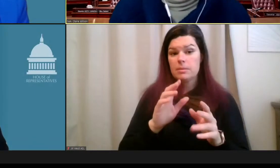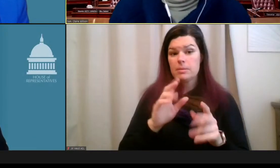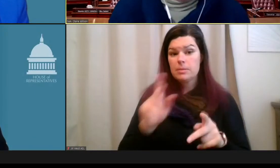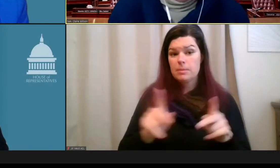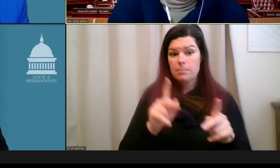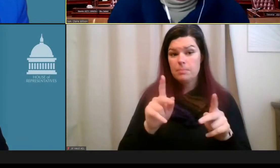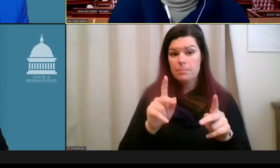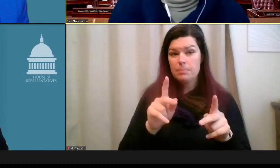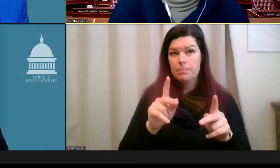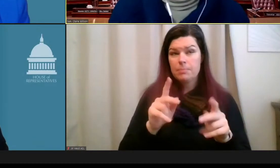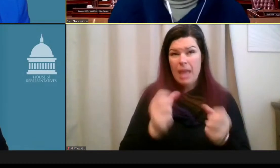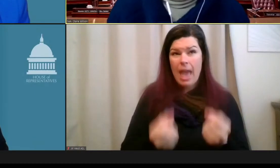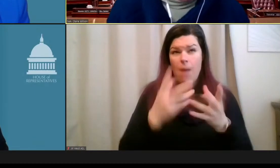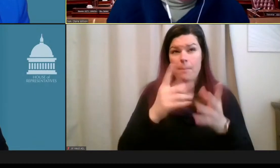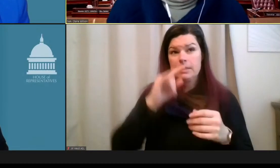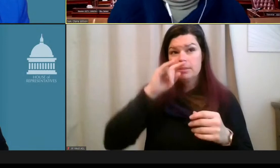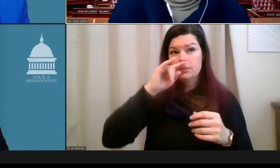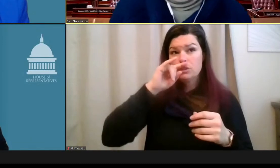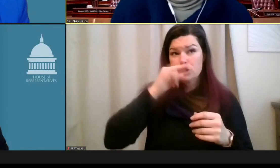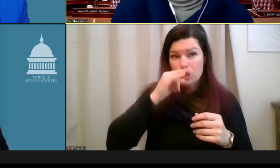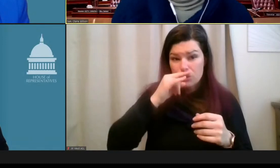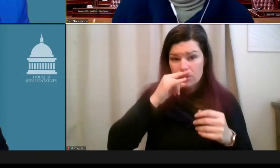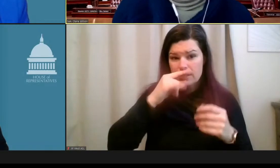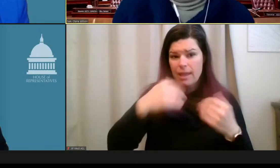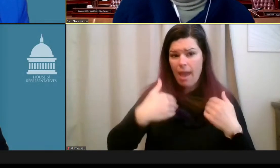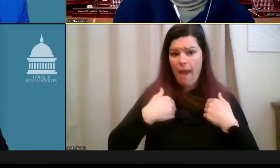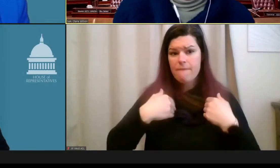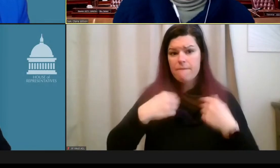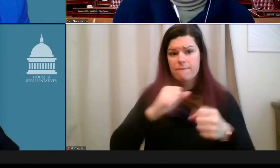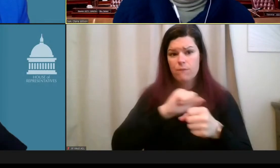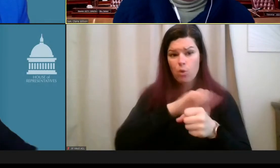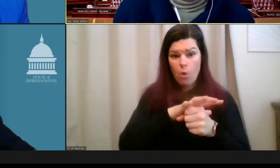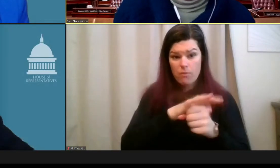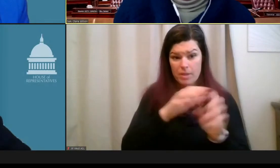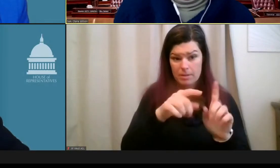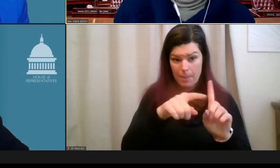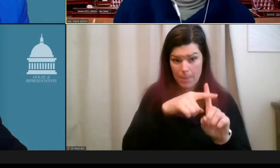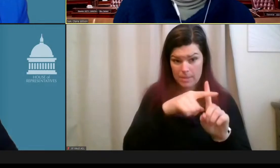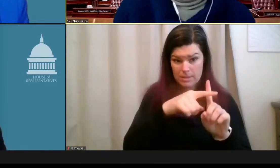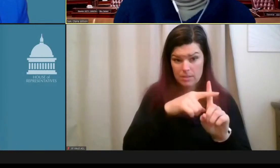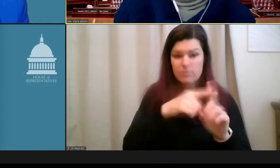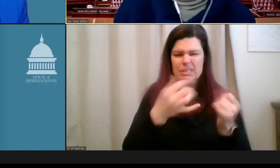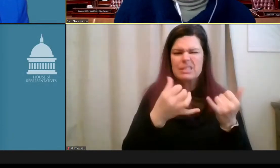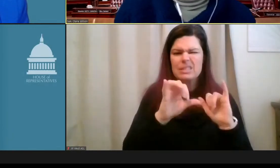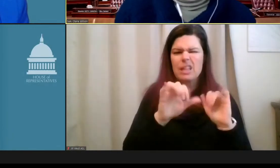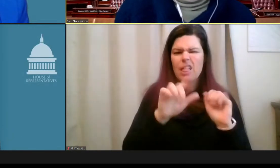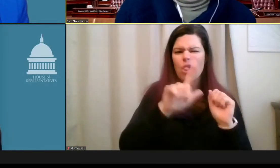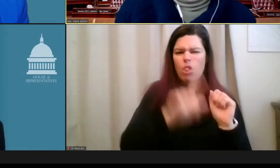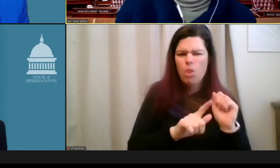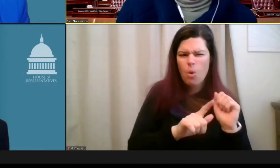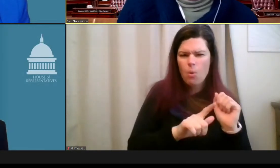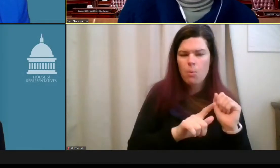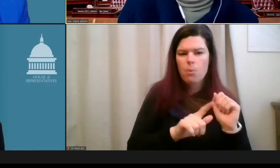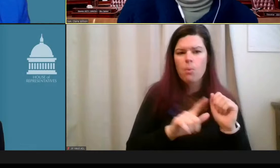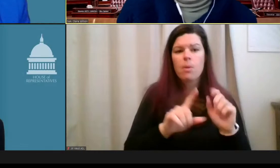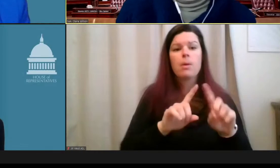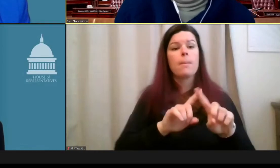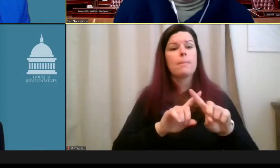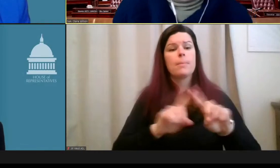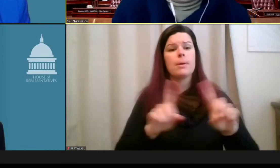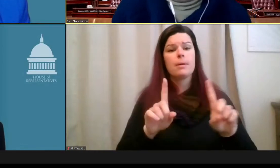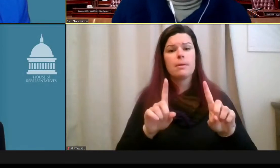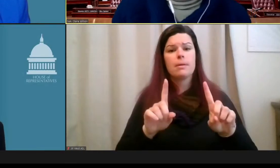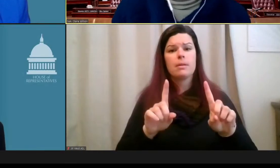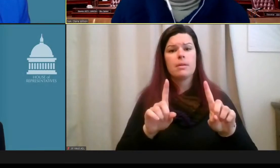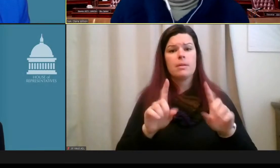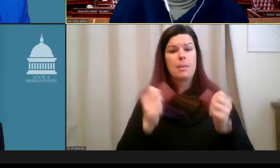or pass COVID is still lower than others, we know many of our teachers